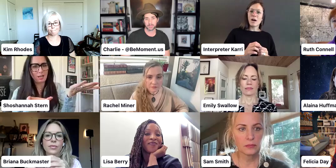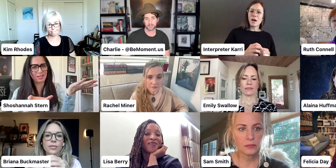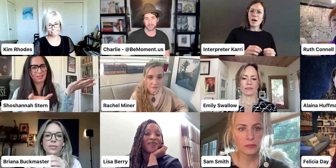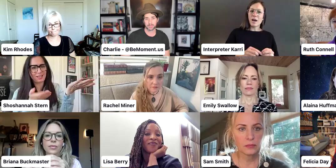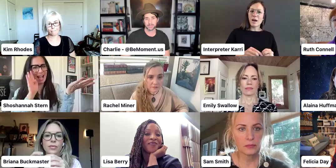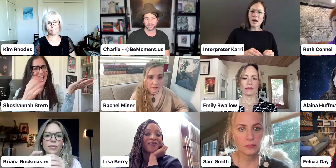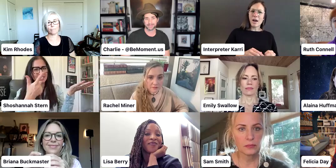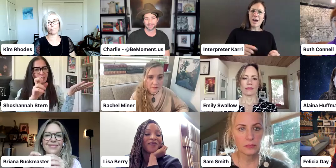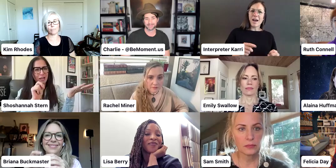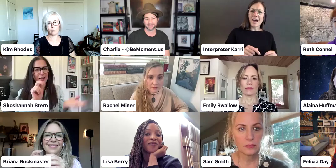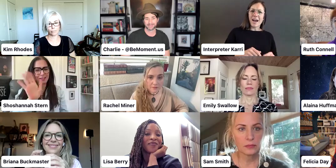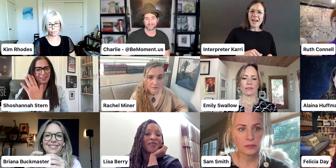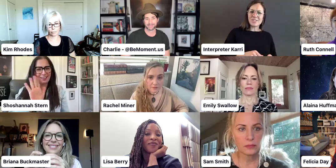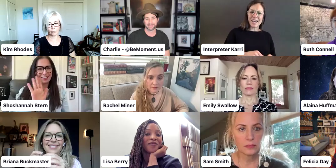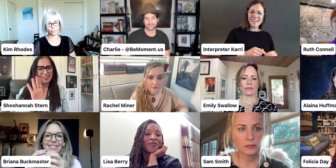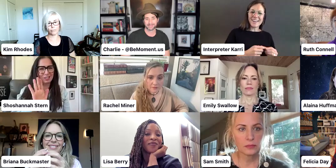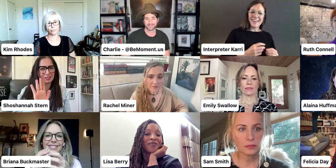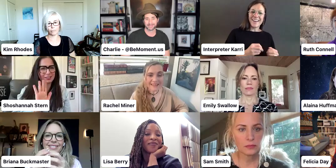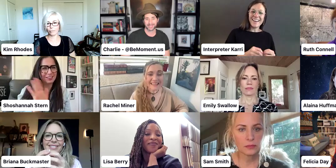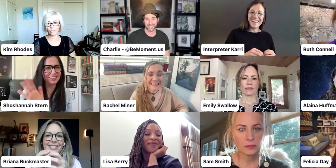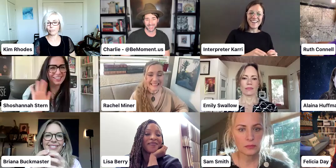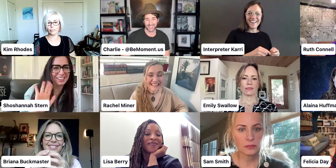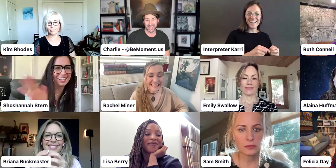Oh, hi, Jen.